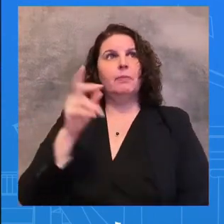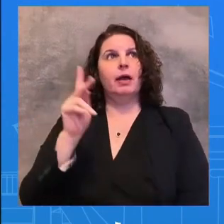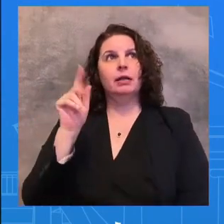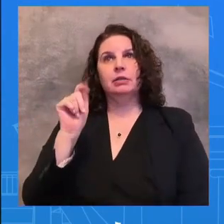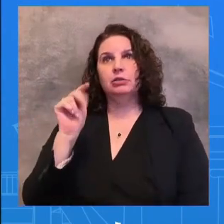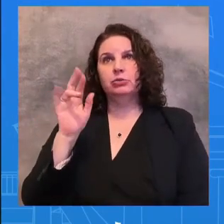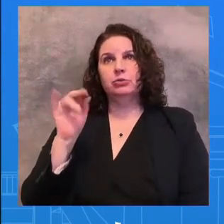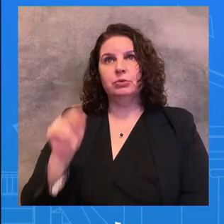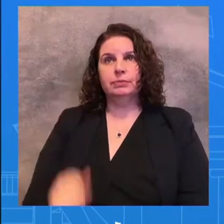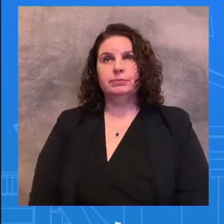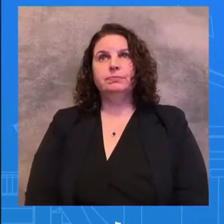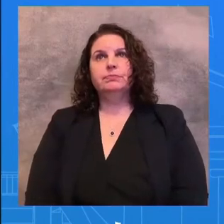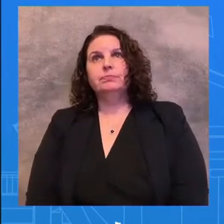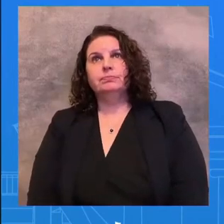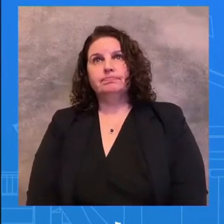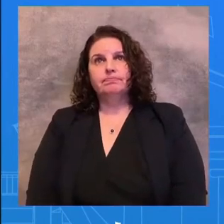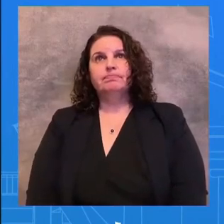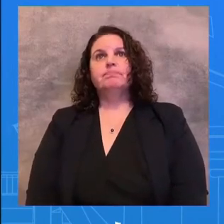Okay, thank you so much, Jake.